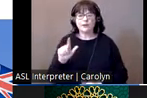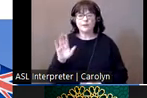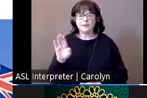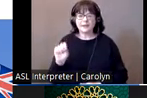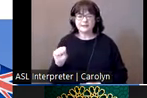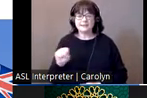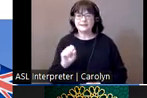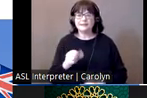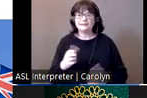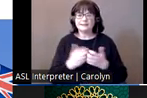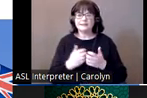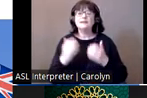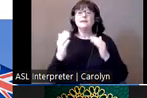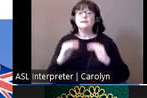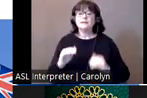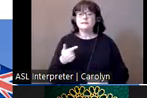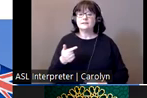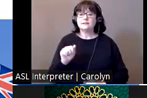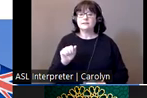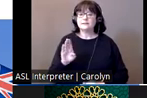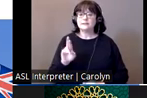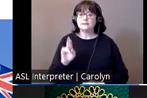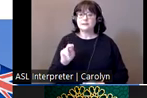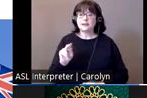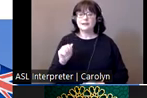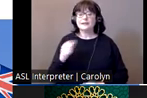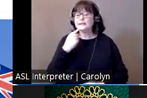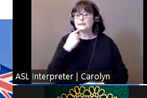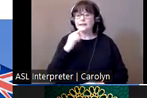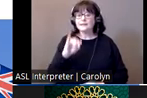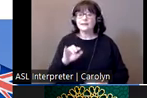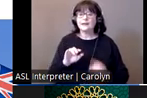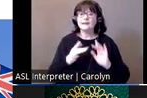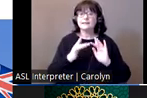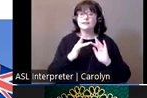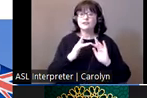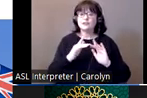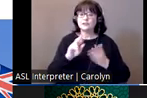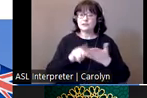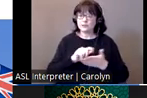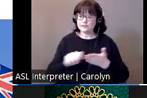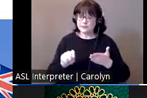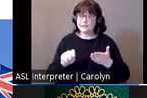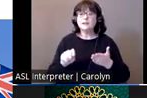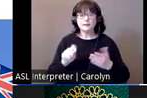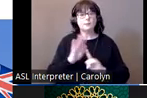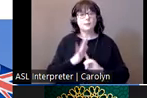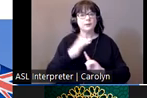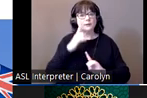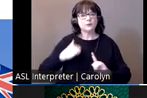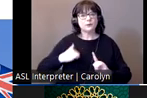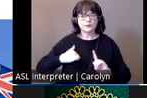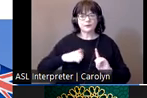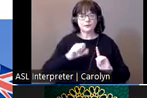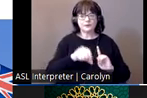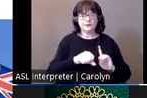Gabriella comments as well. Digital literacy is a popular one in Canada, though digital skills are needed in all industries now. Absolutely. And